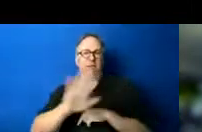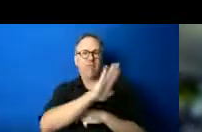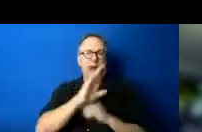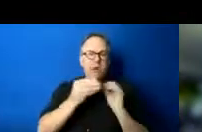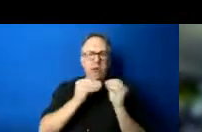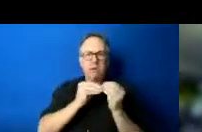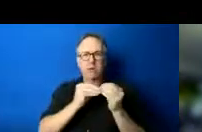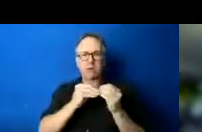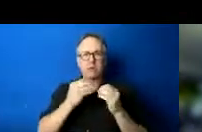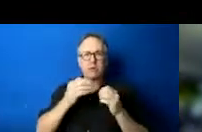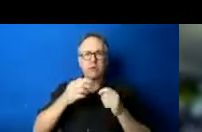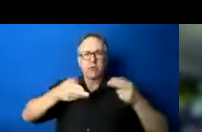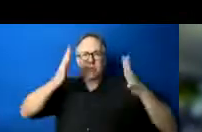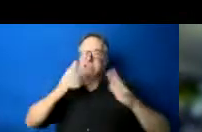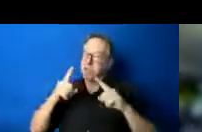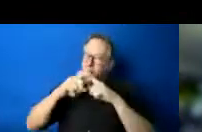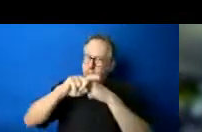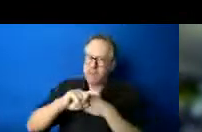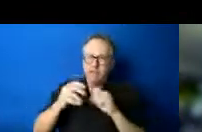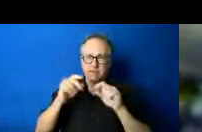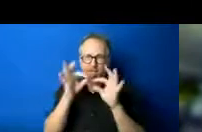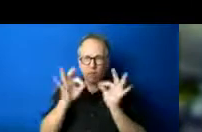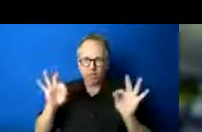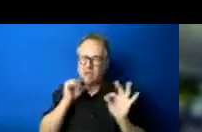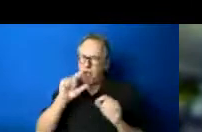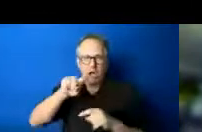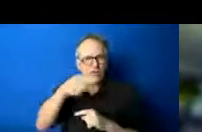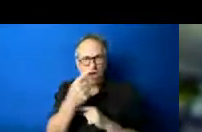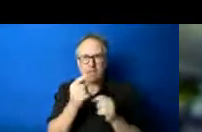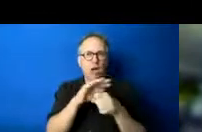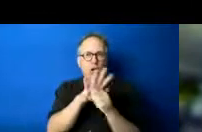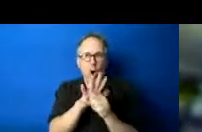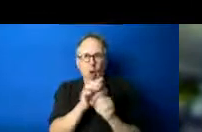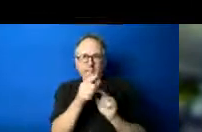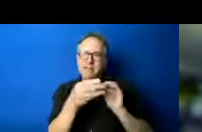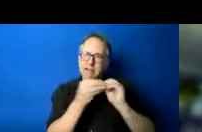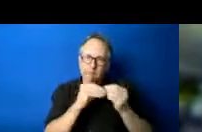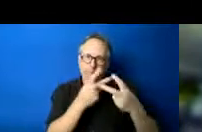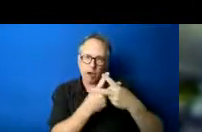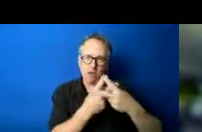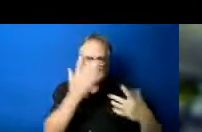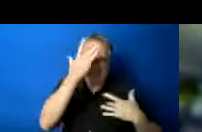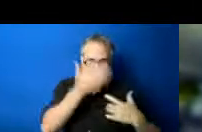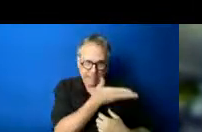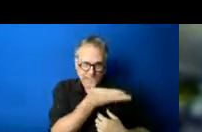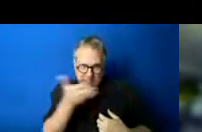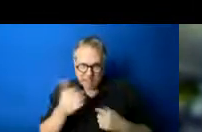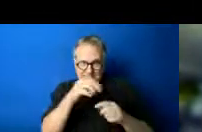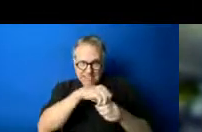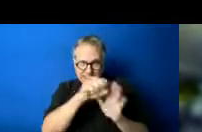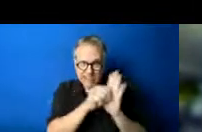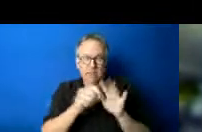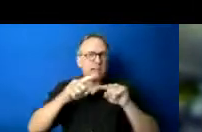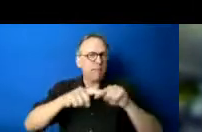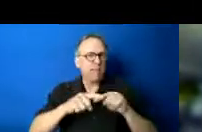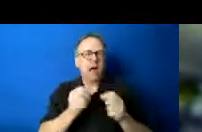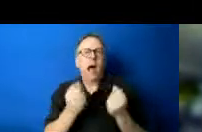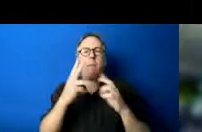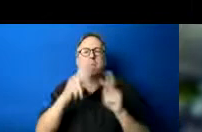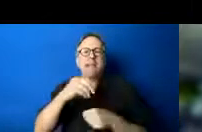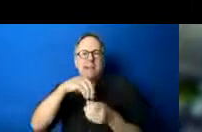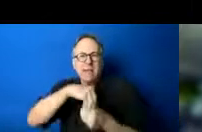of a complex algorithm. It's not just based on COVID cases in the state, it's based on hospitalizations